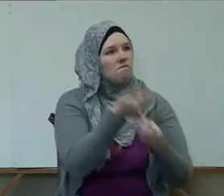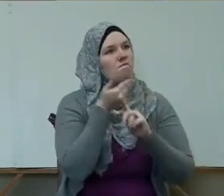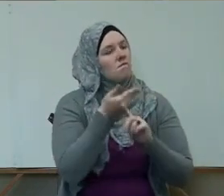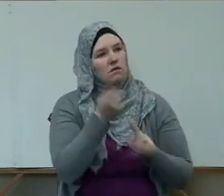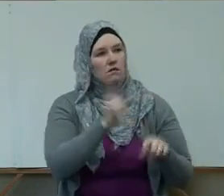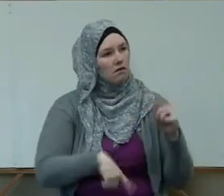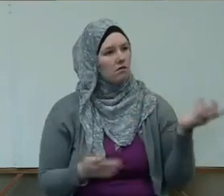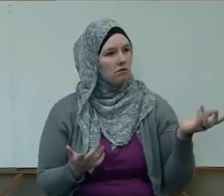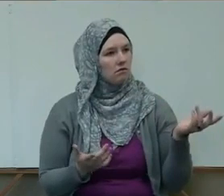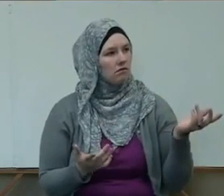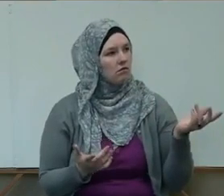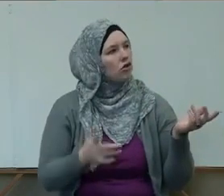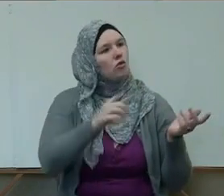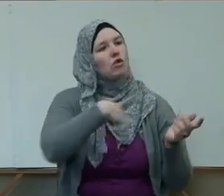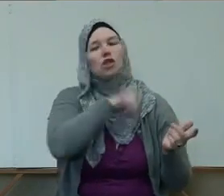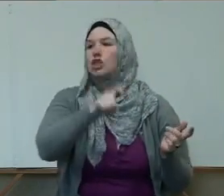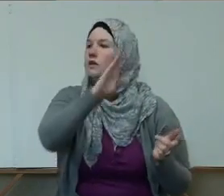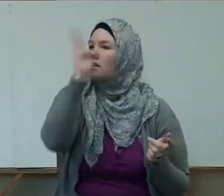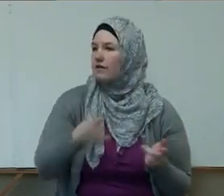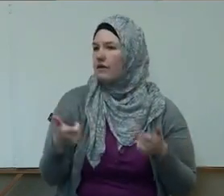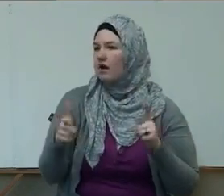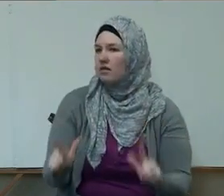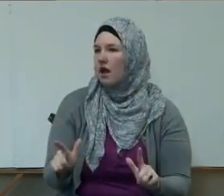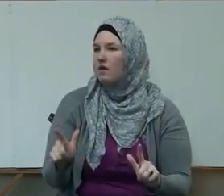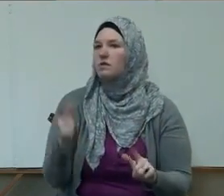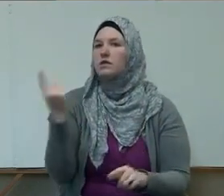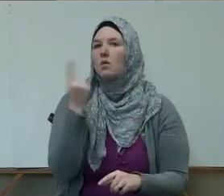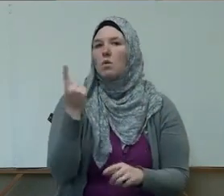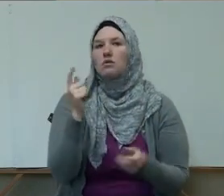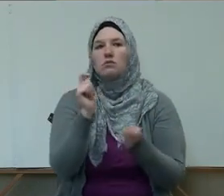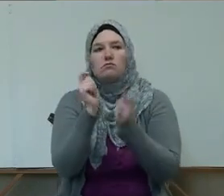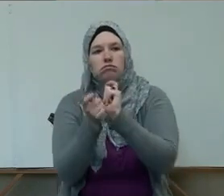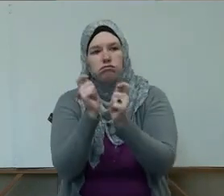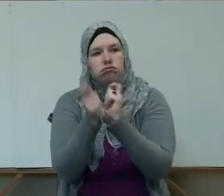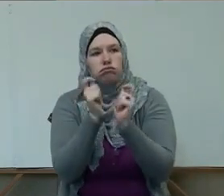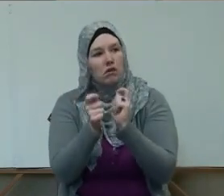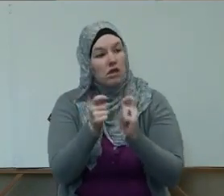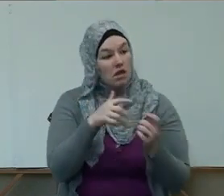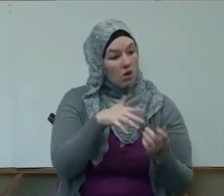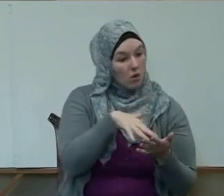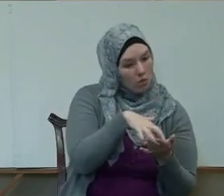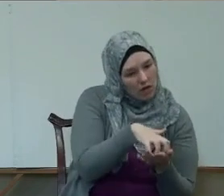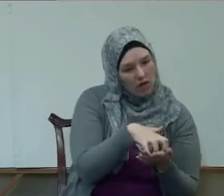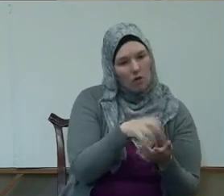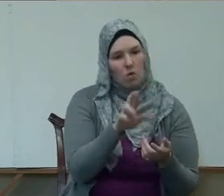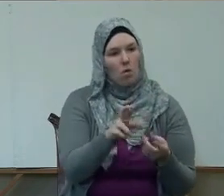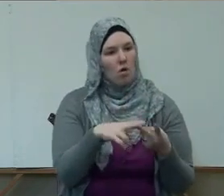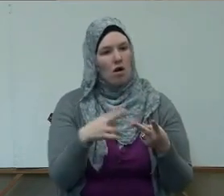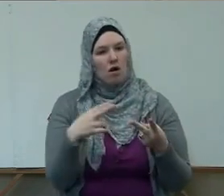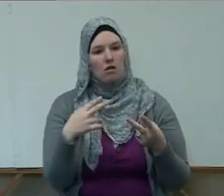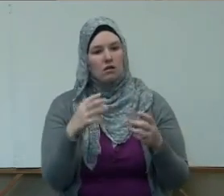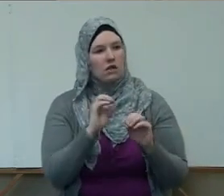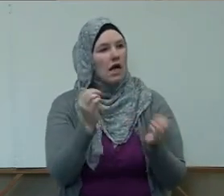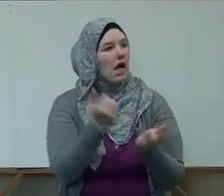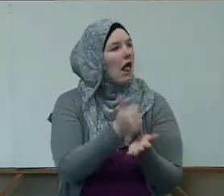we should never allow anyone to manipulate weak and helpless, needy Muslim